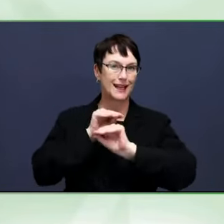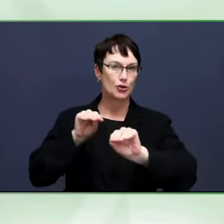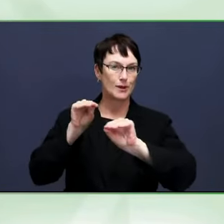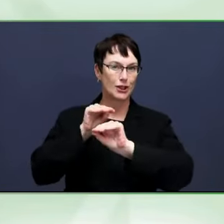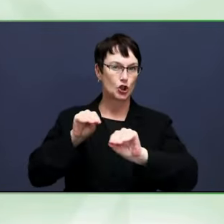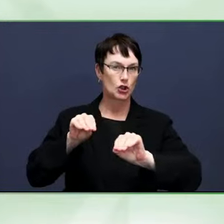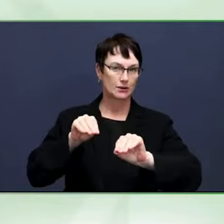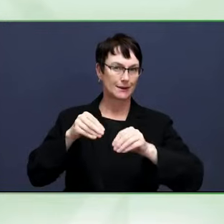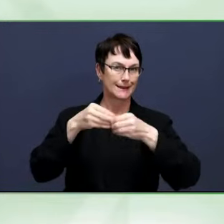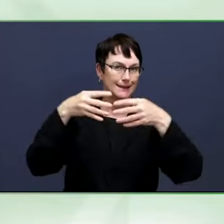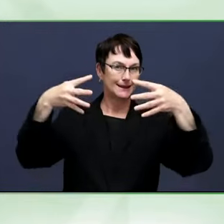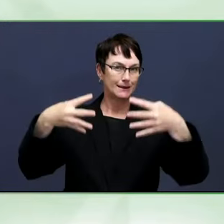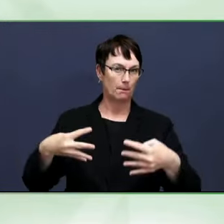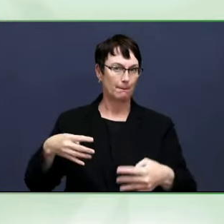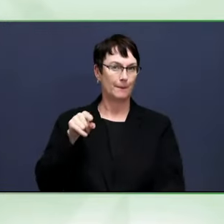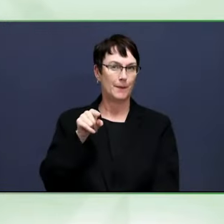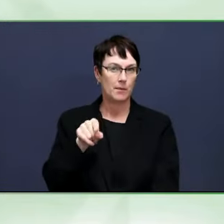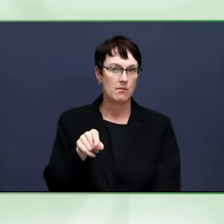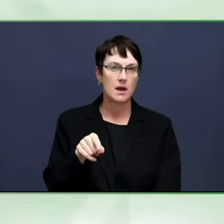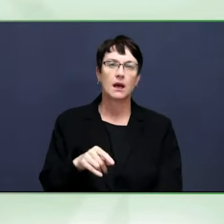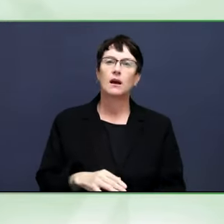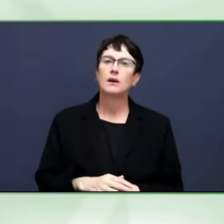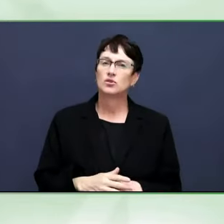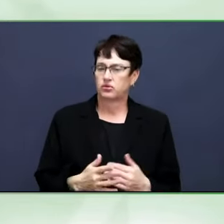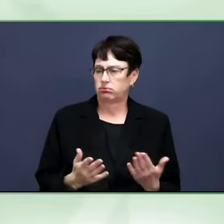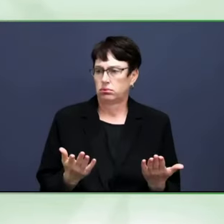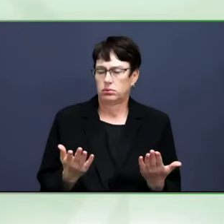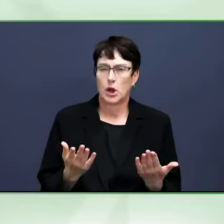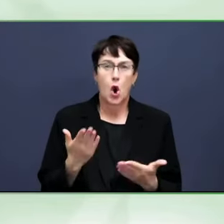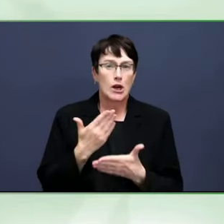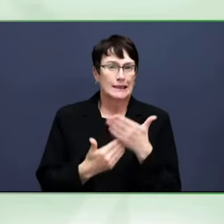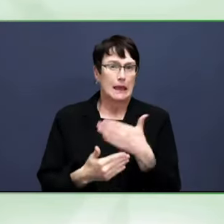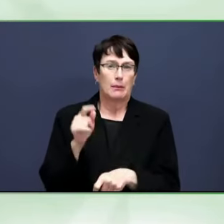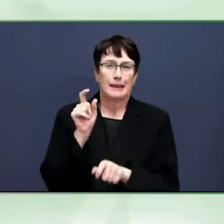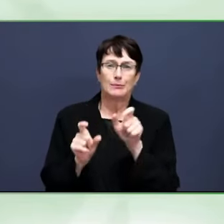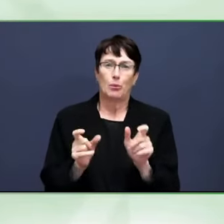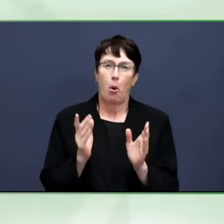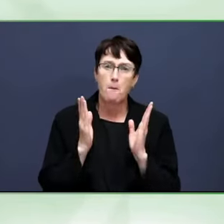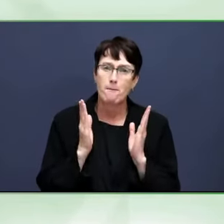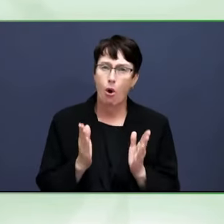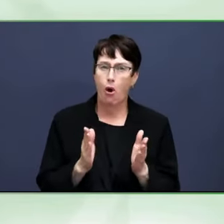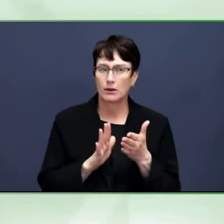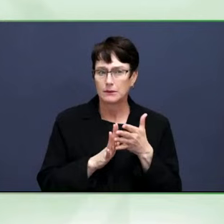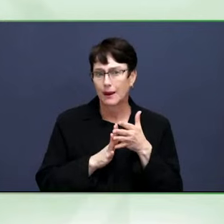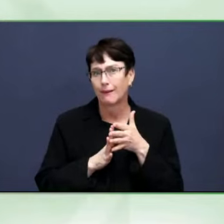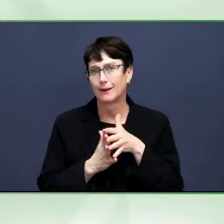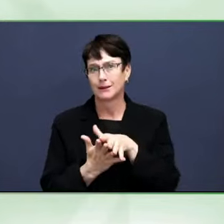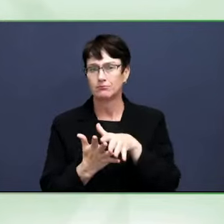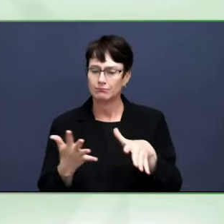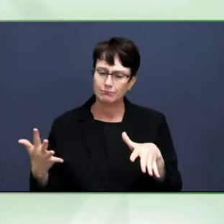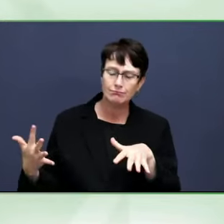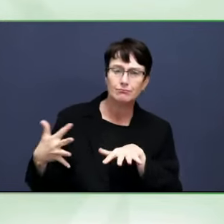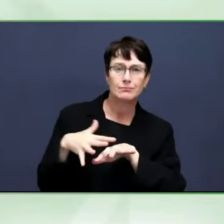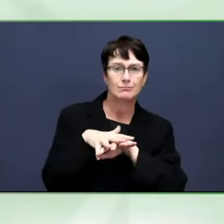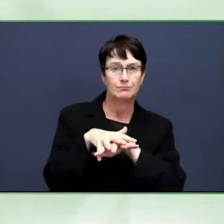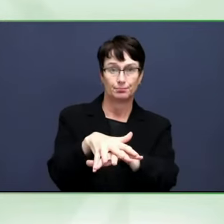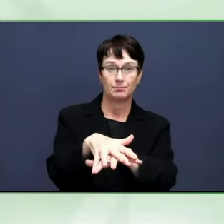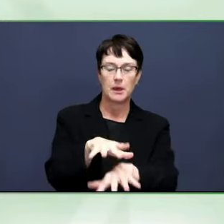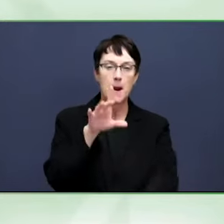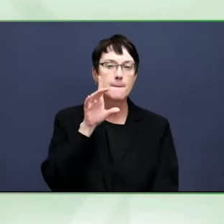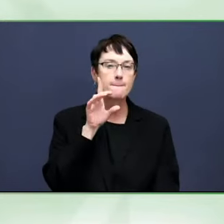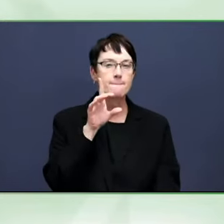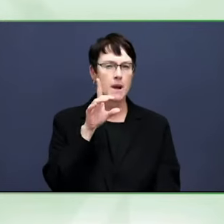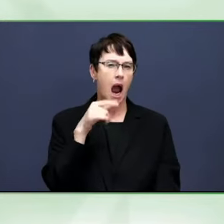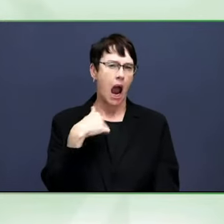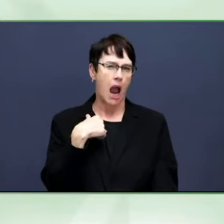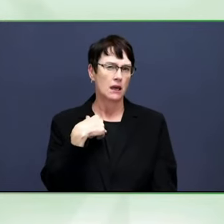our societies. I feel that in the educational system, it is not always very